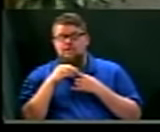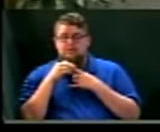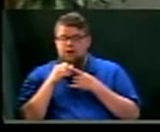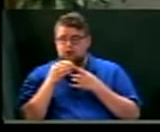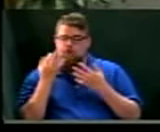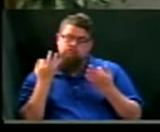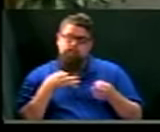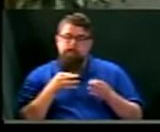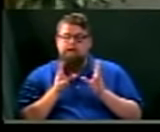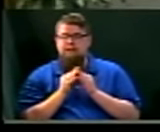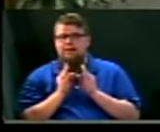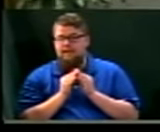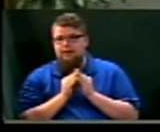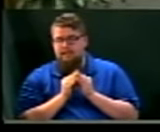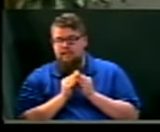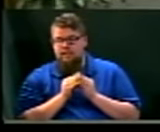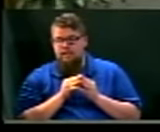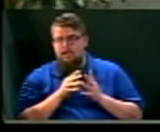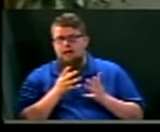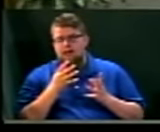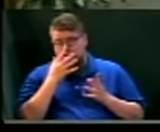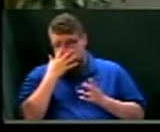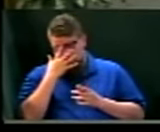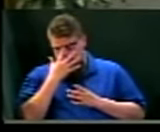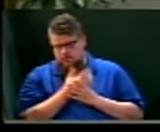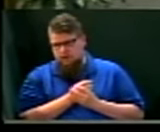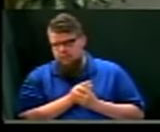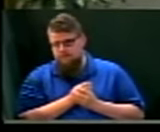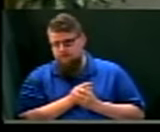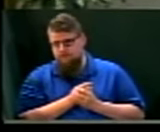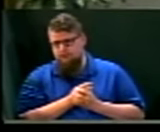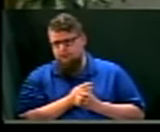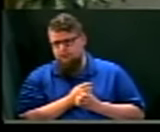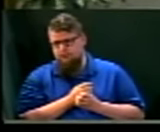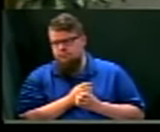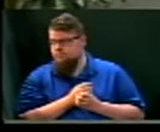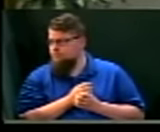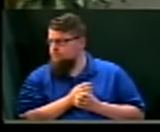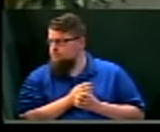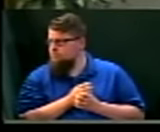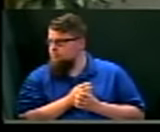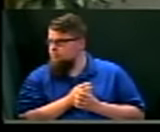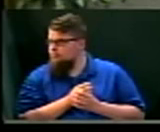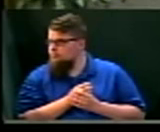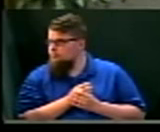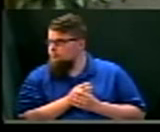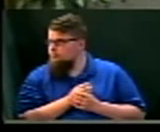meeting. In that case, throw in Monday. Some more mean words. What?